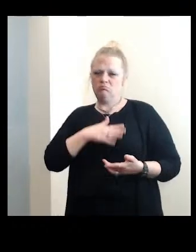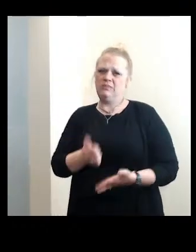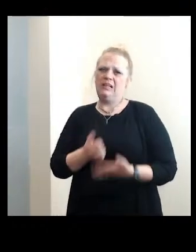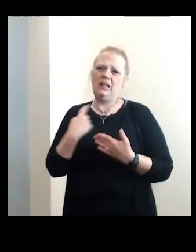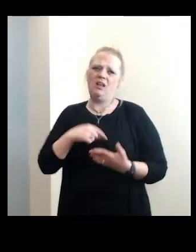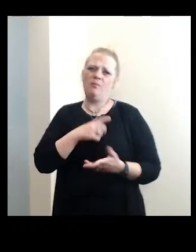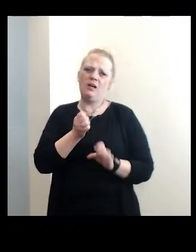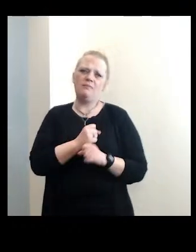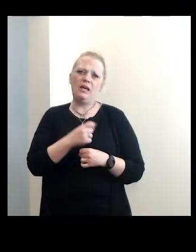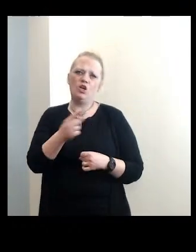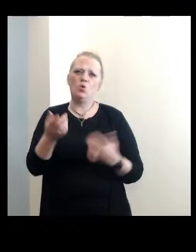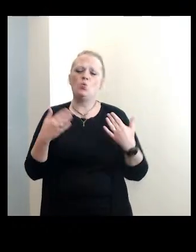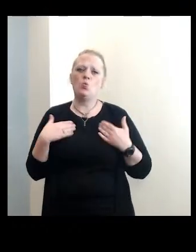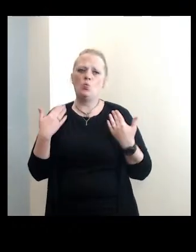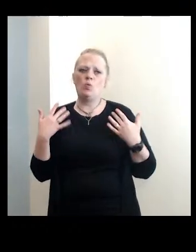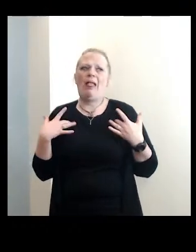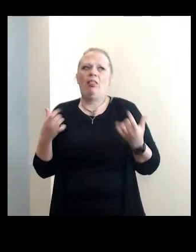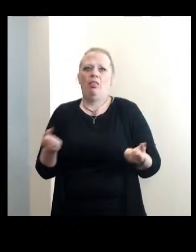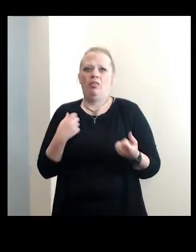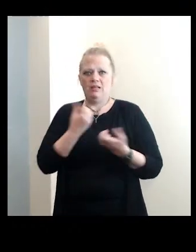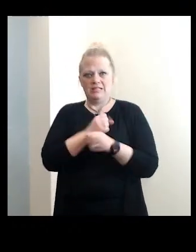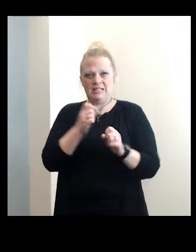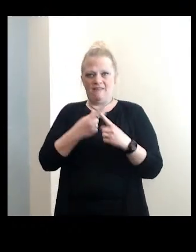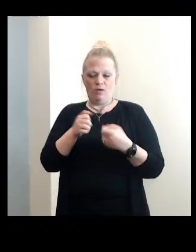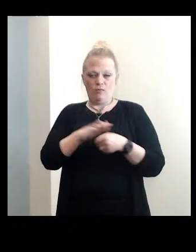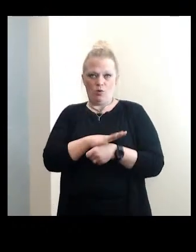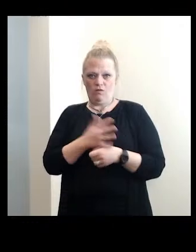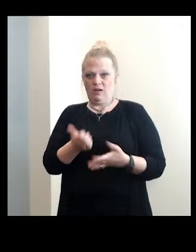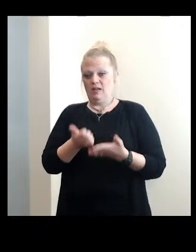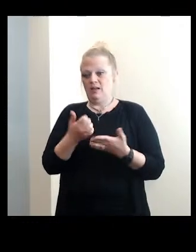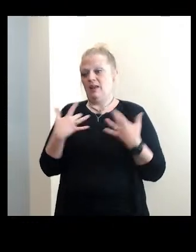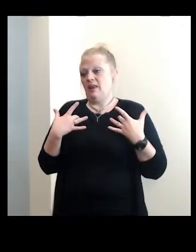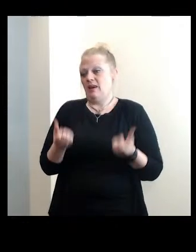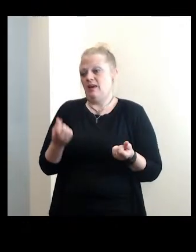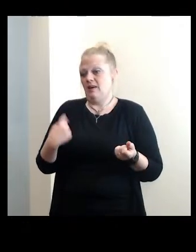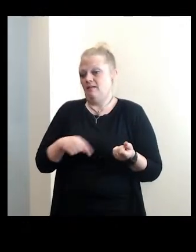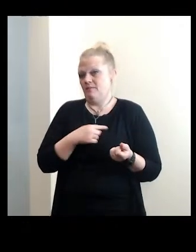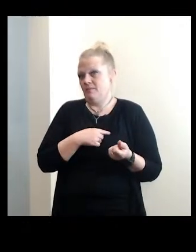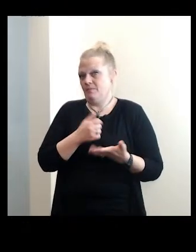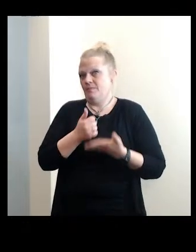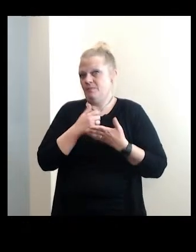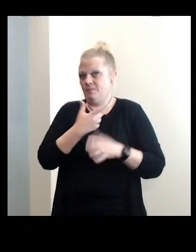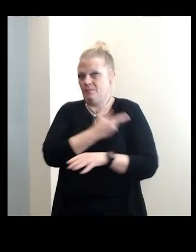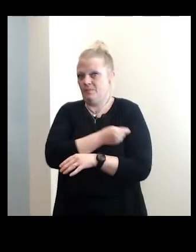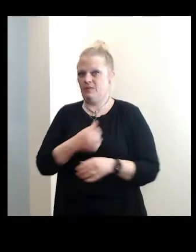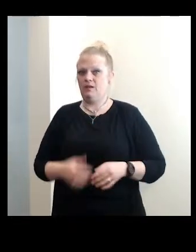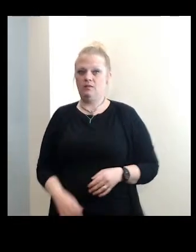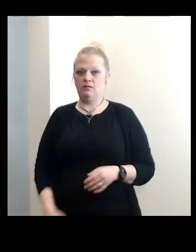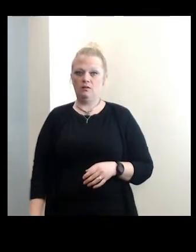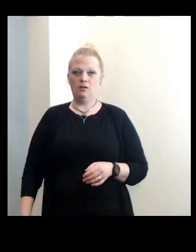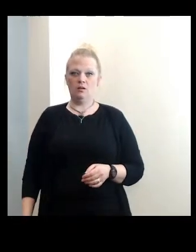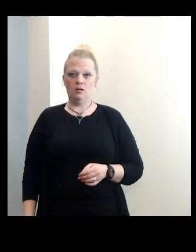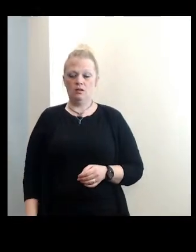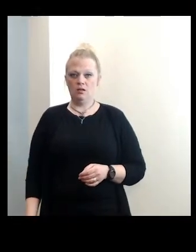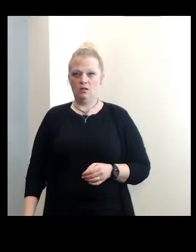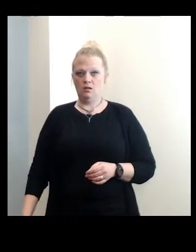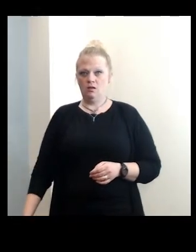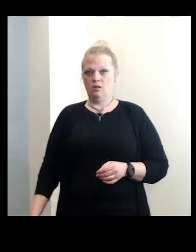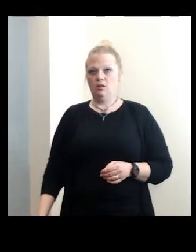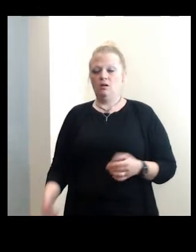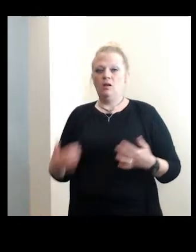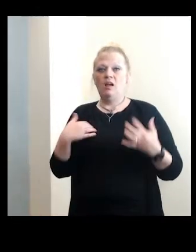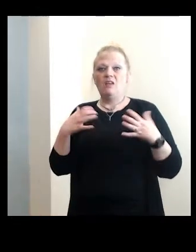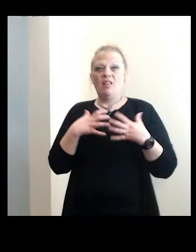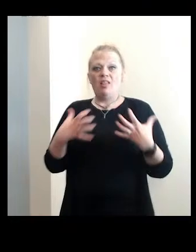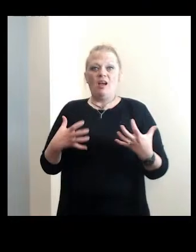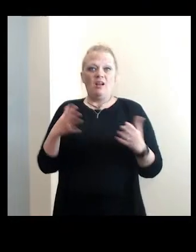us make you healthy, help us make you safe from COVID-19, and help us get you vaccinated. We have a lot of great vaccine clinics